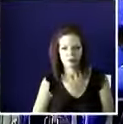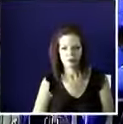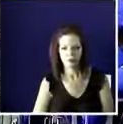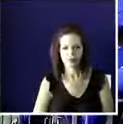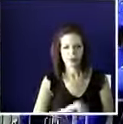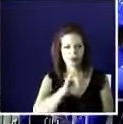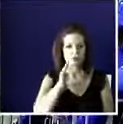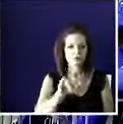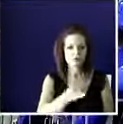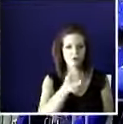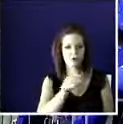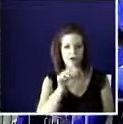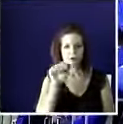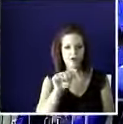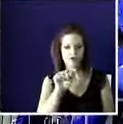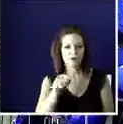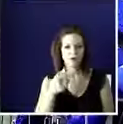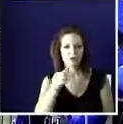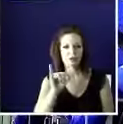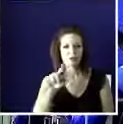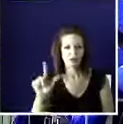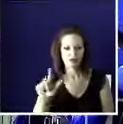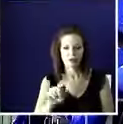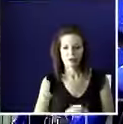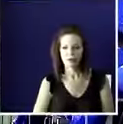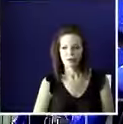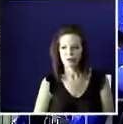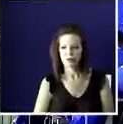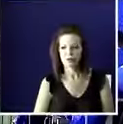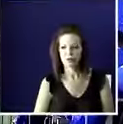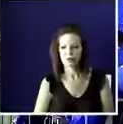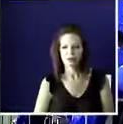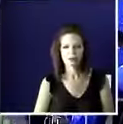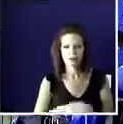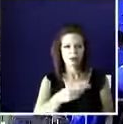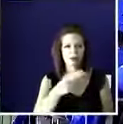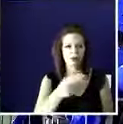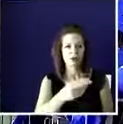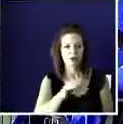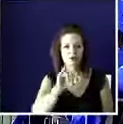Jordan Ashley Gill. Perry Jefferson Hunt.